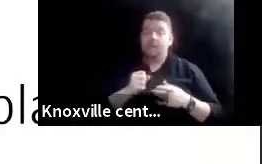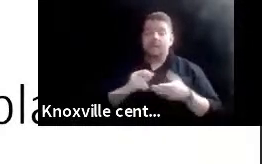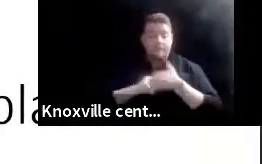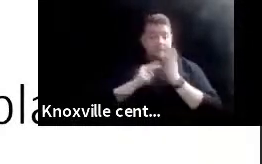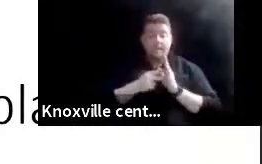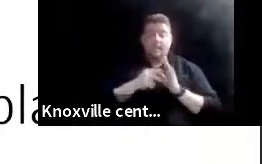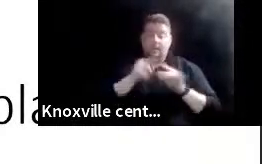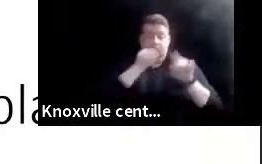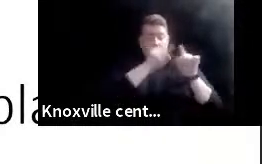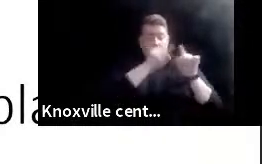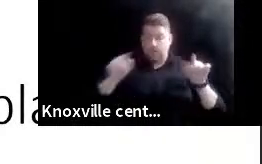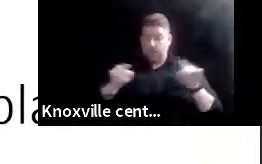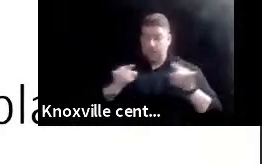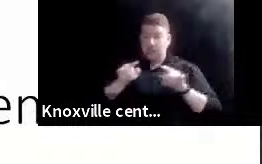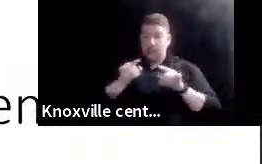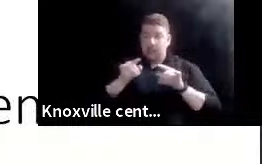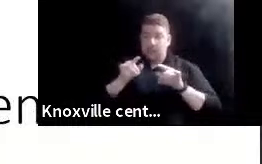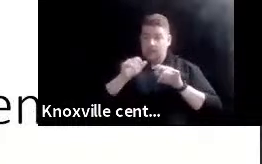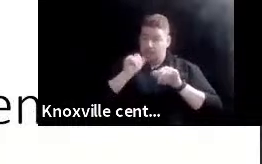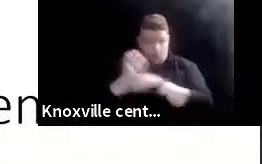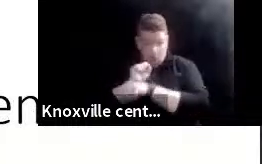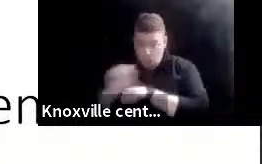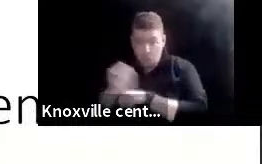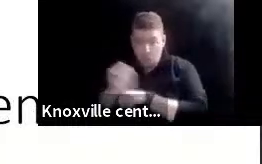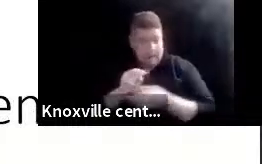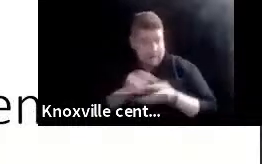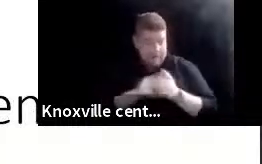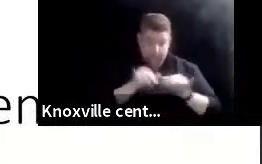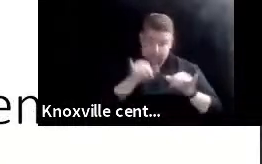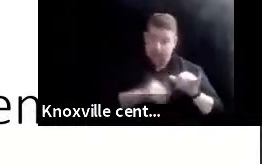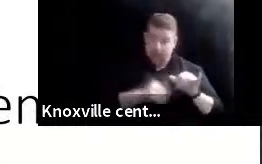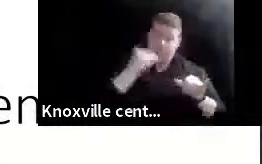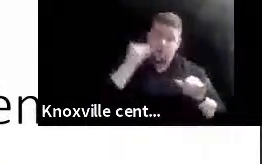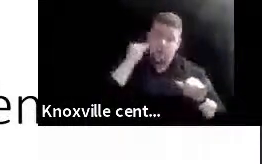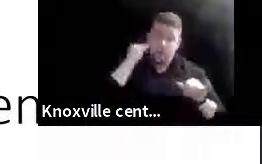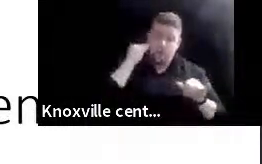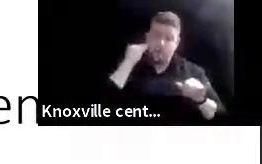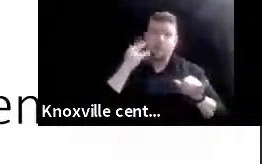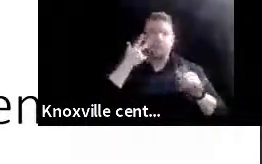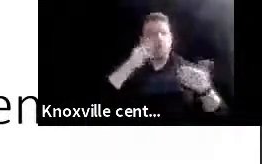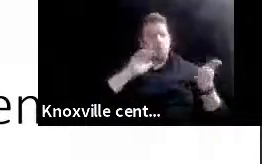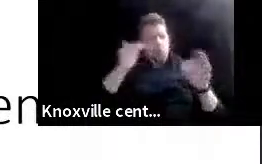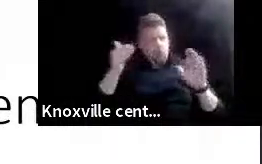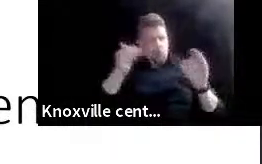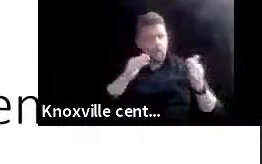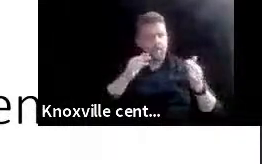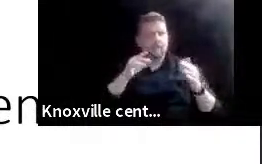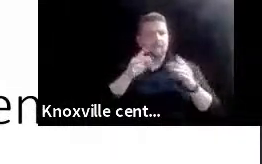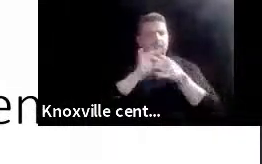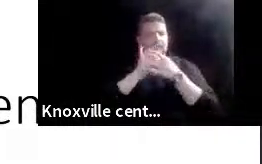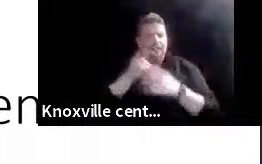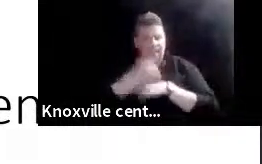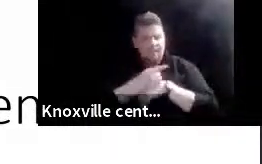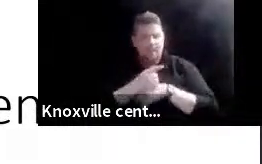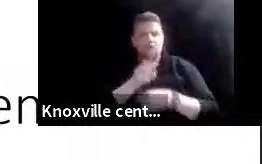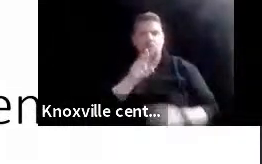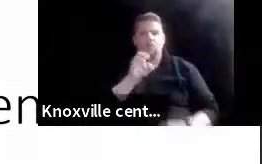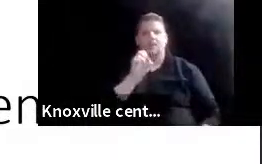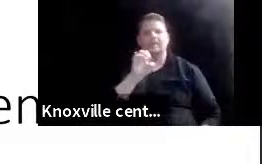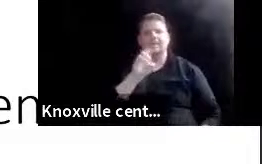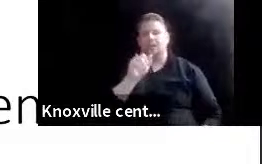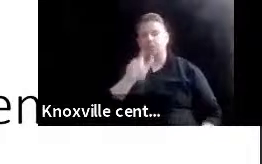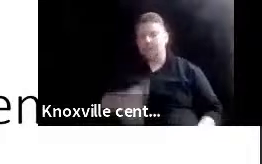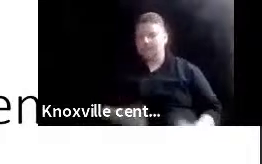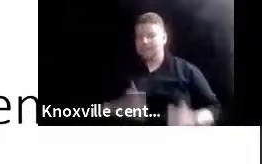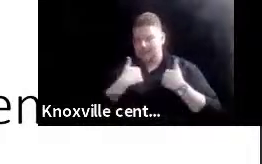those days, are they staying home? So we look at the corresponding days for the residential data set. So we're